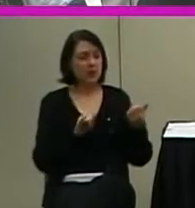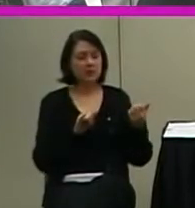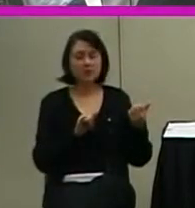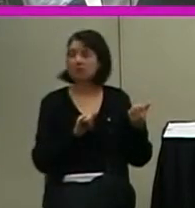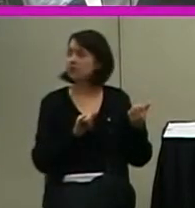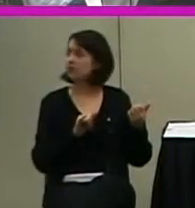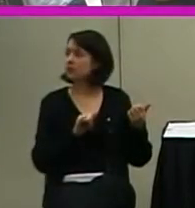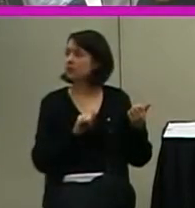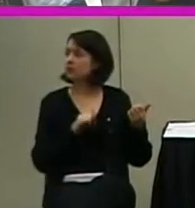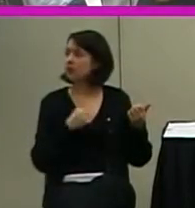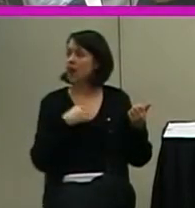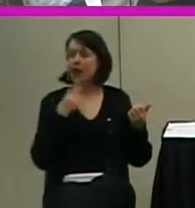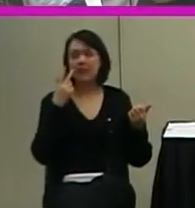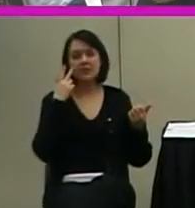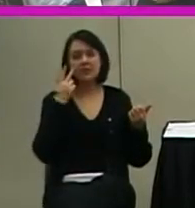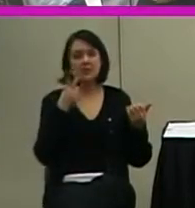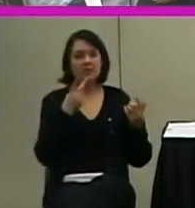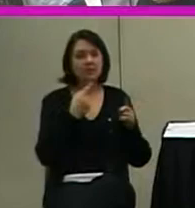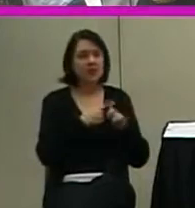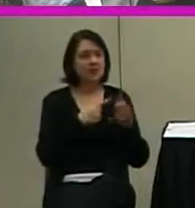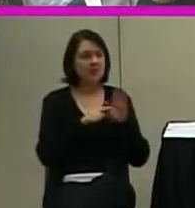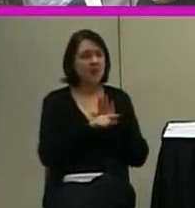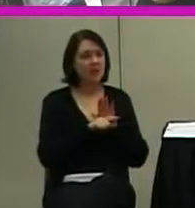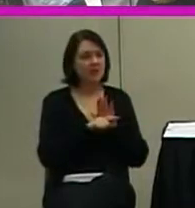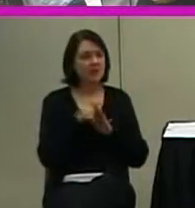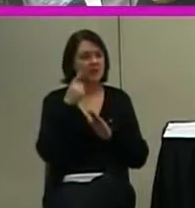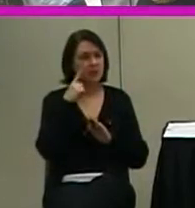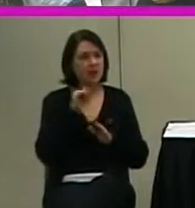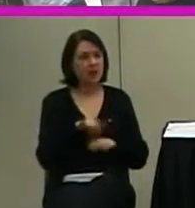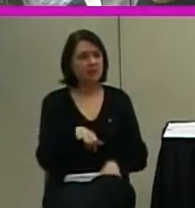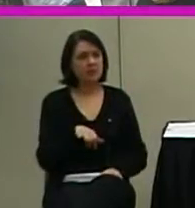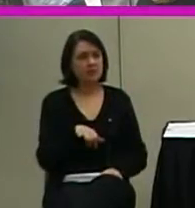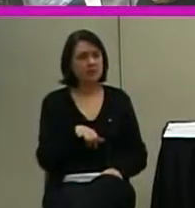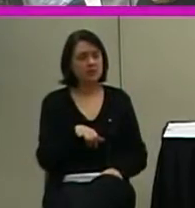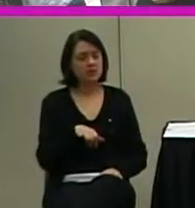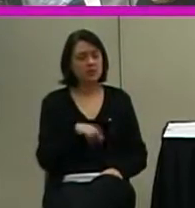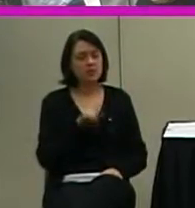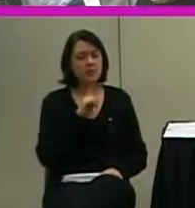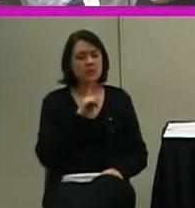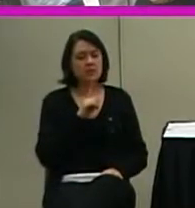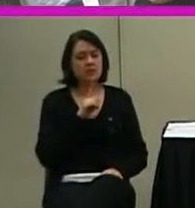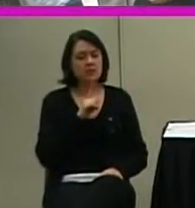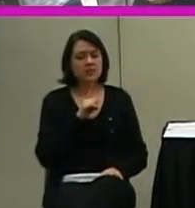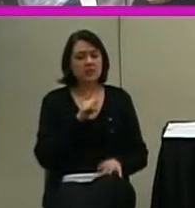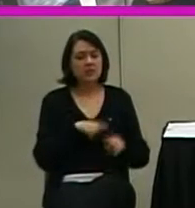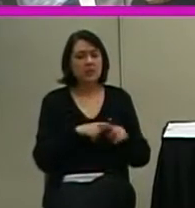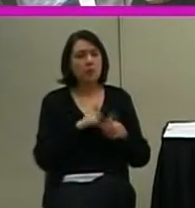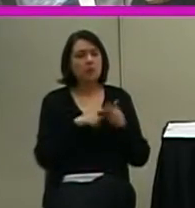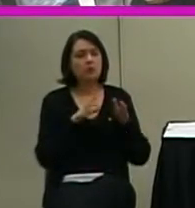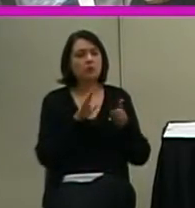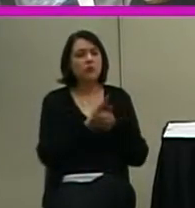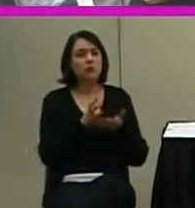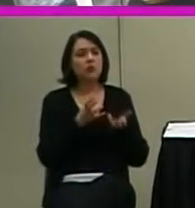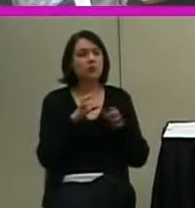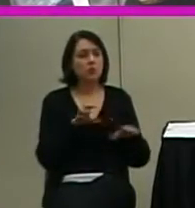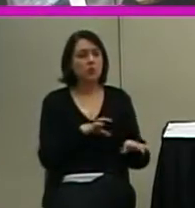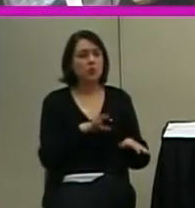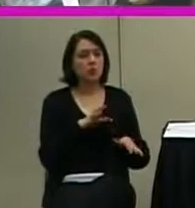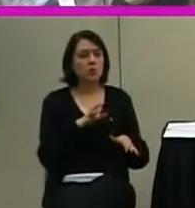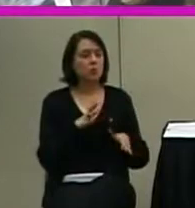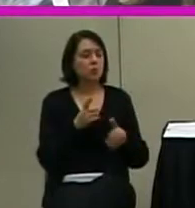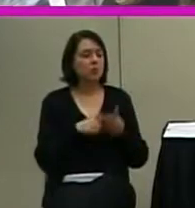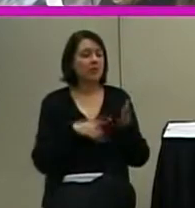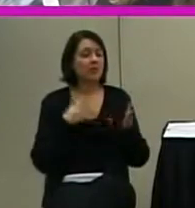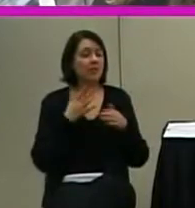could see arguments for and against that, and it boils down to what does your school want to do? What do you feel comfortable